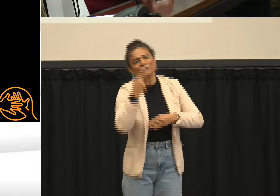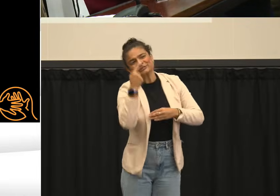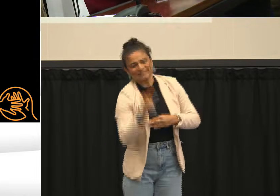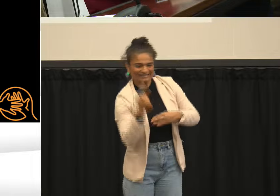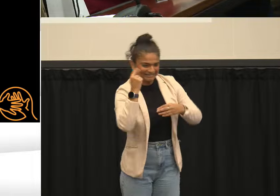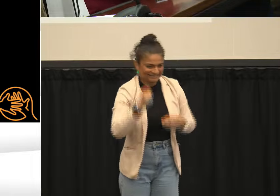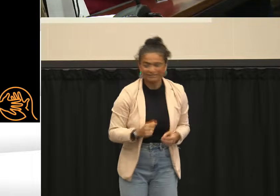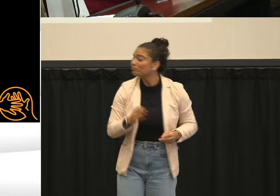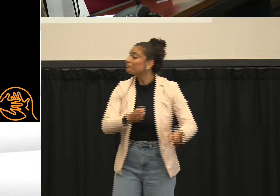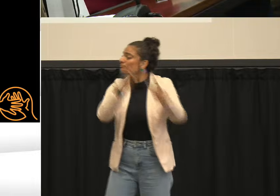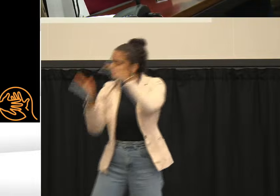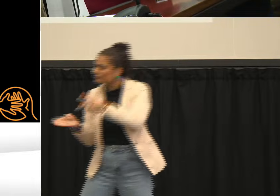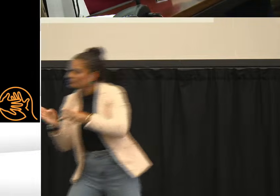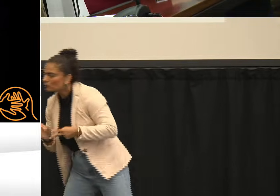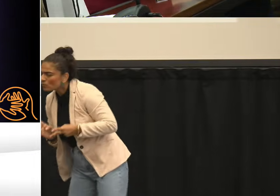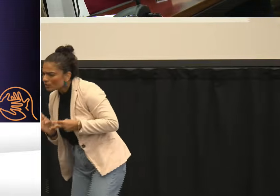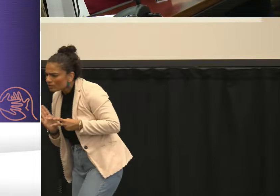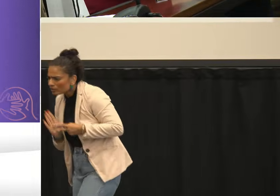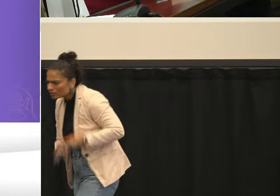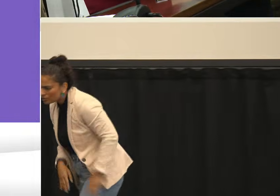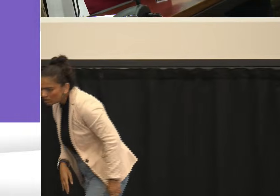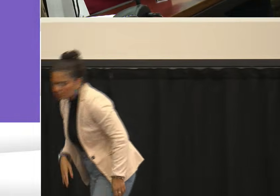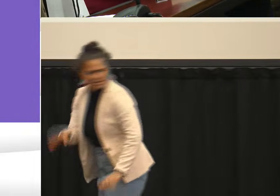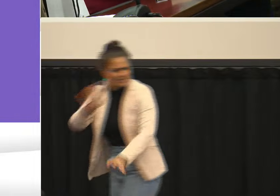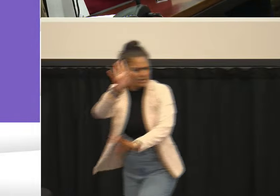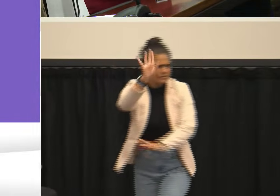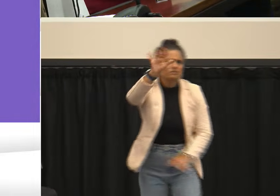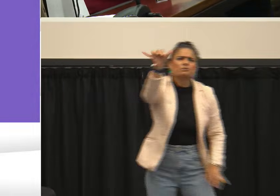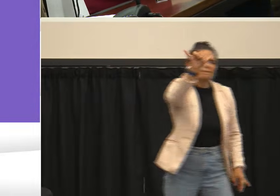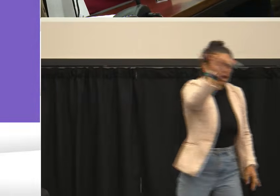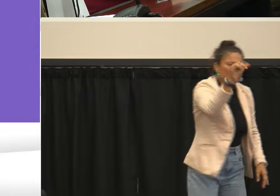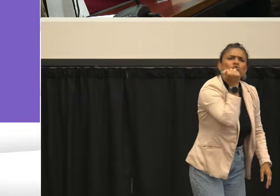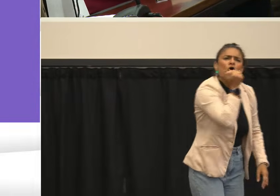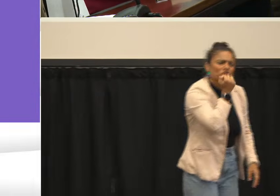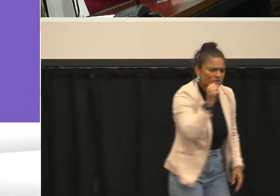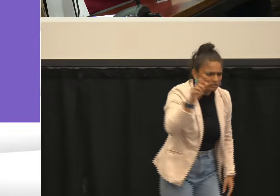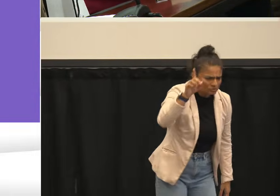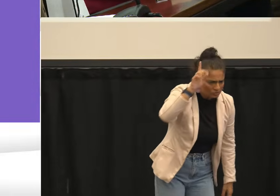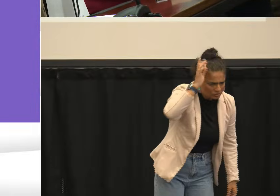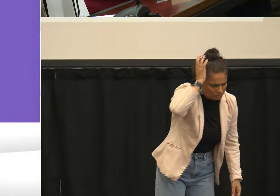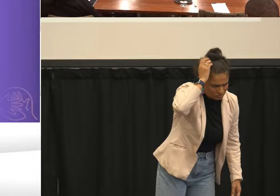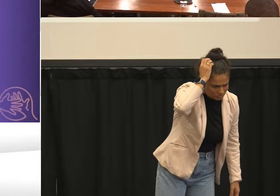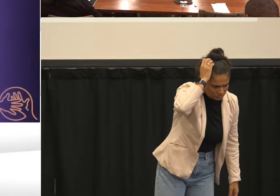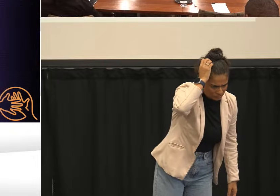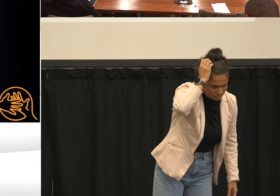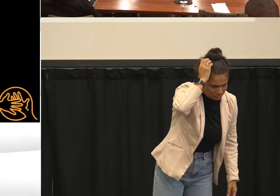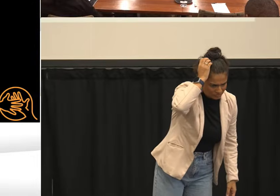but the baby projects I think we're gonna I will share with you today. Could we go back?